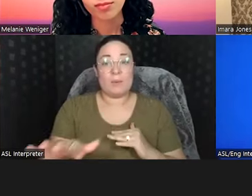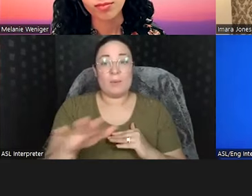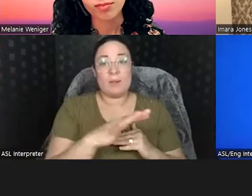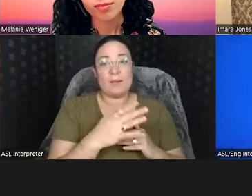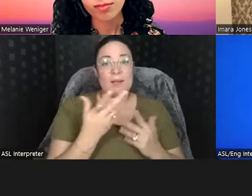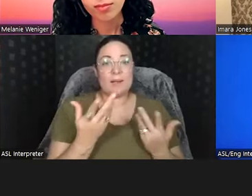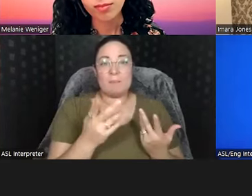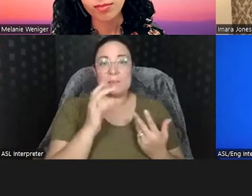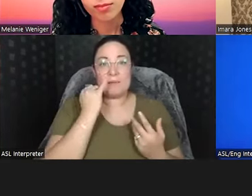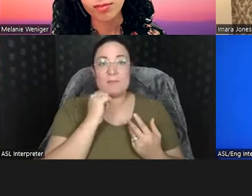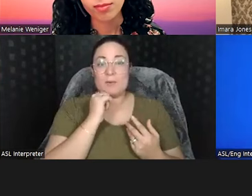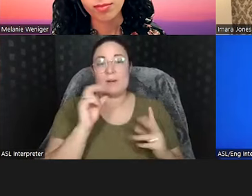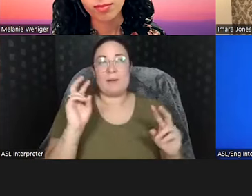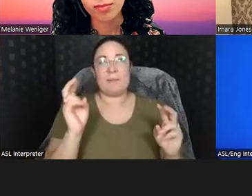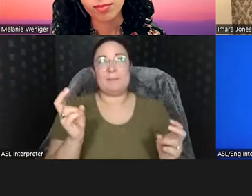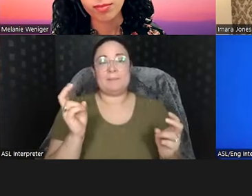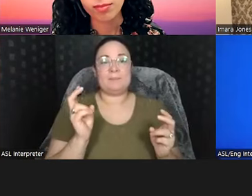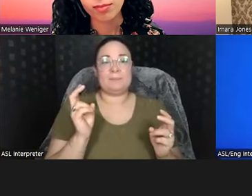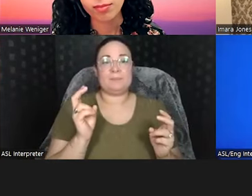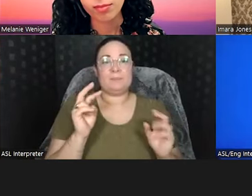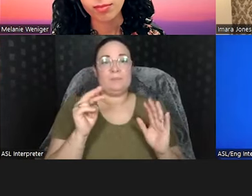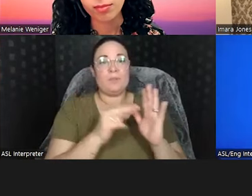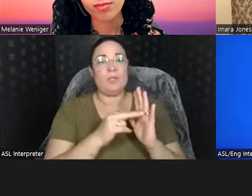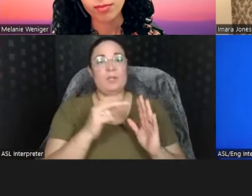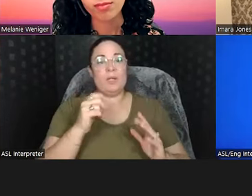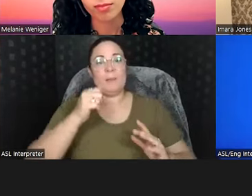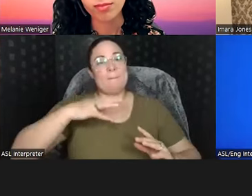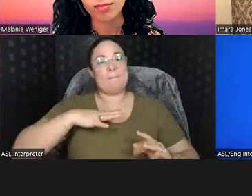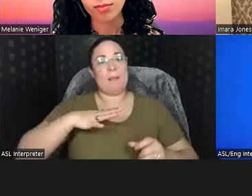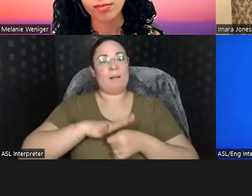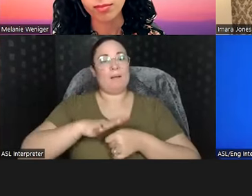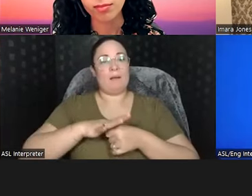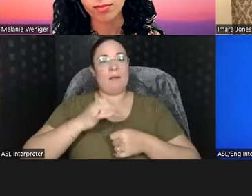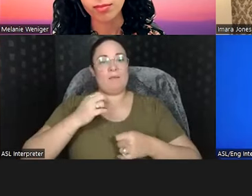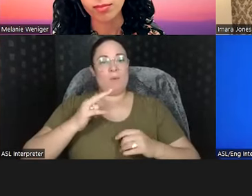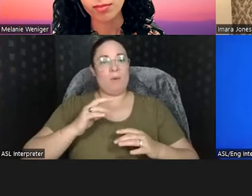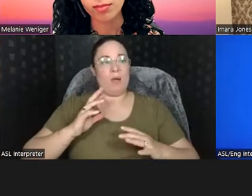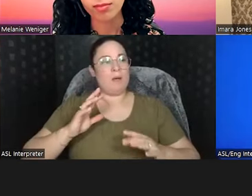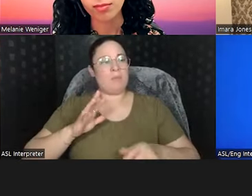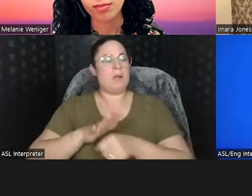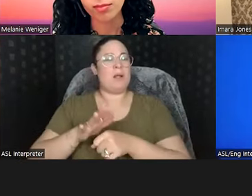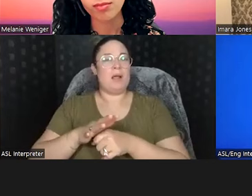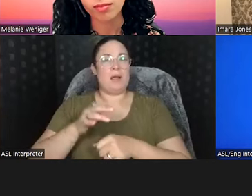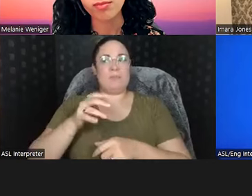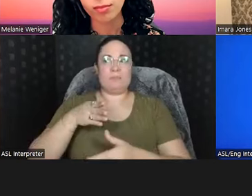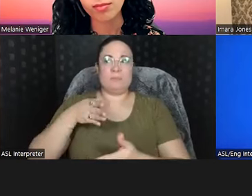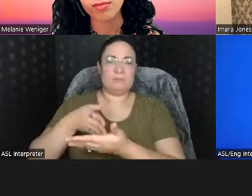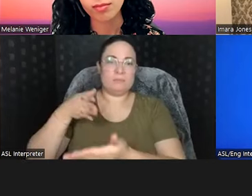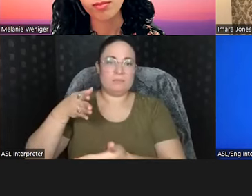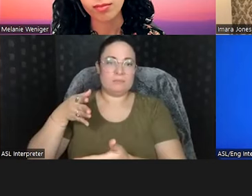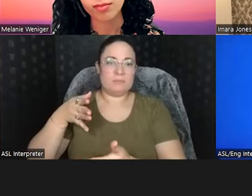you don't sort of quote unquote look masculine enough or pass enough, trans men are attacked.